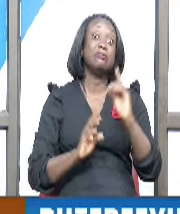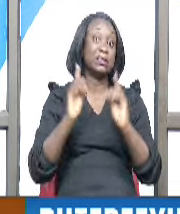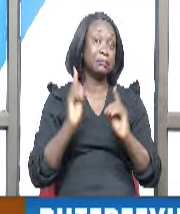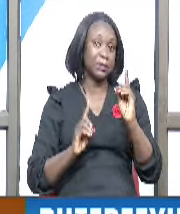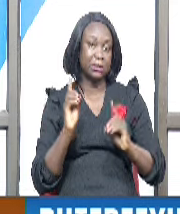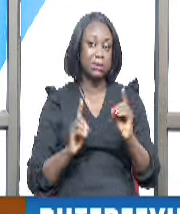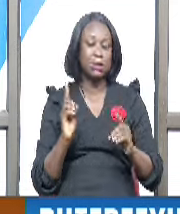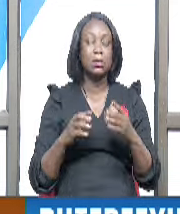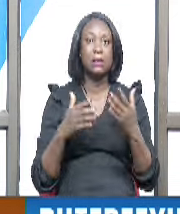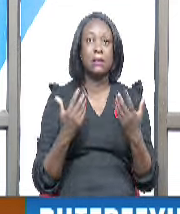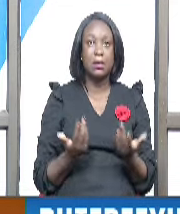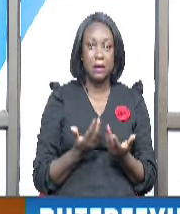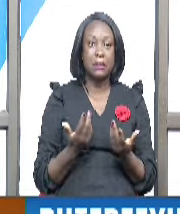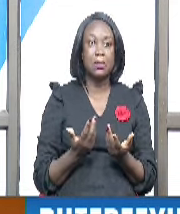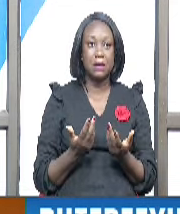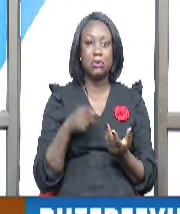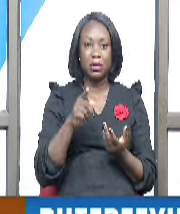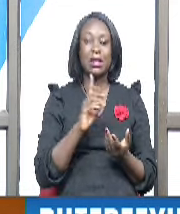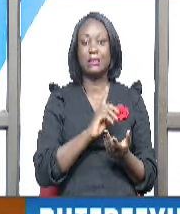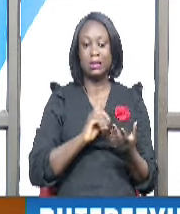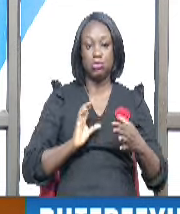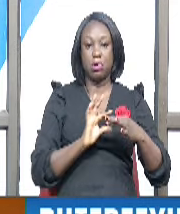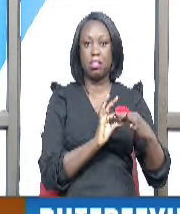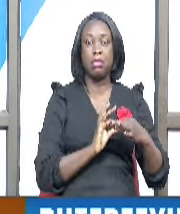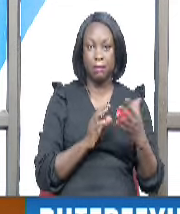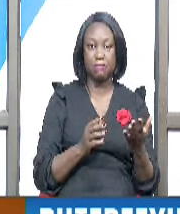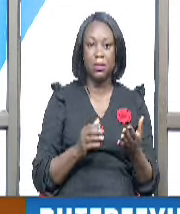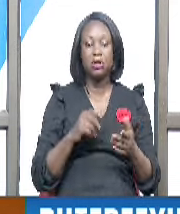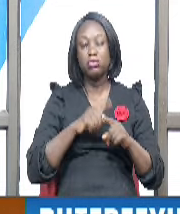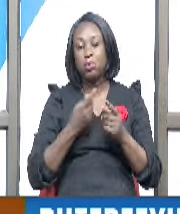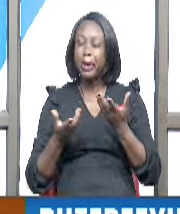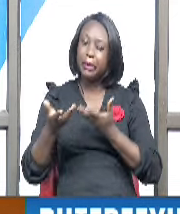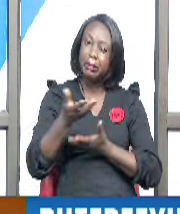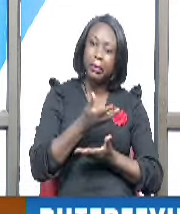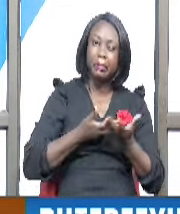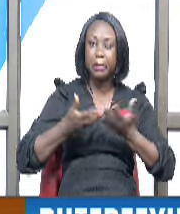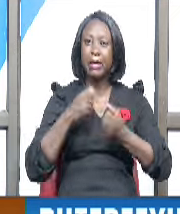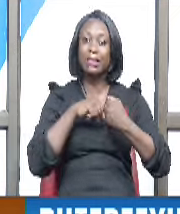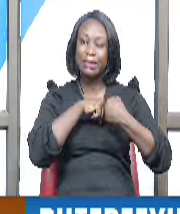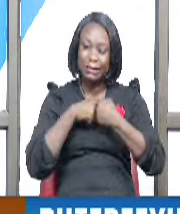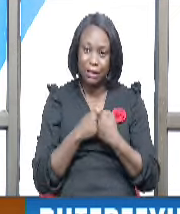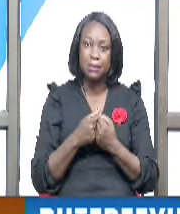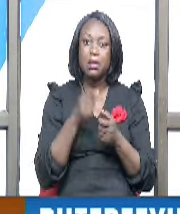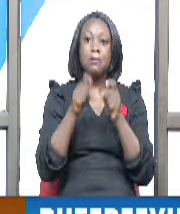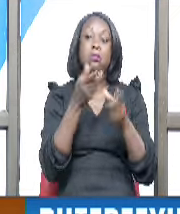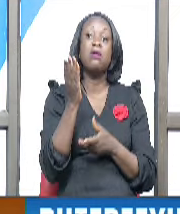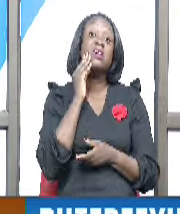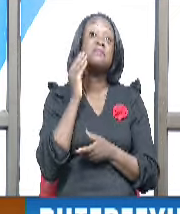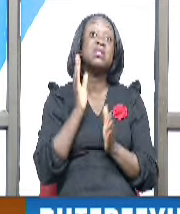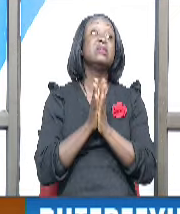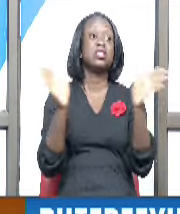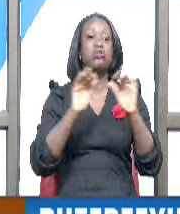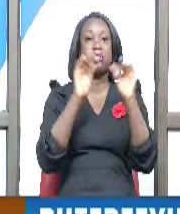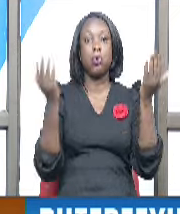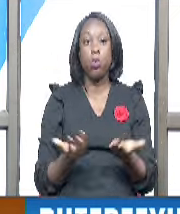And that is a healthy democracy, when there are these discussions about the real challenges that people are facing in the world,